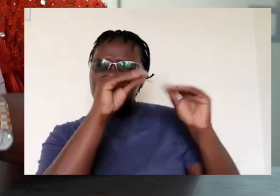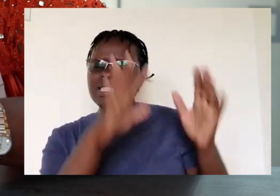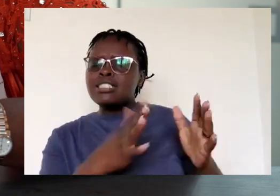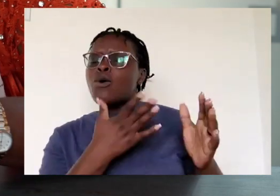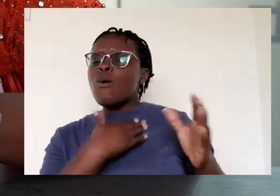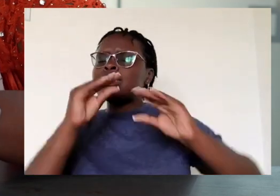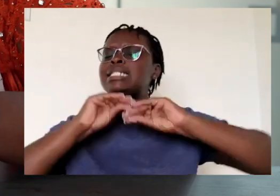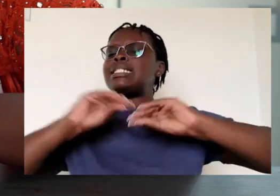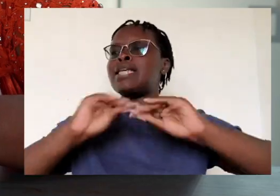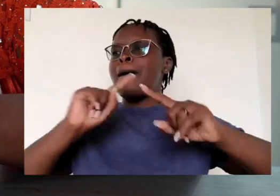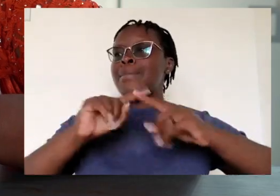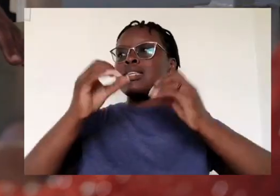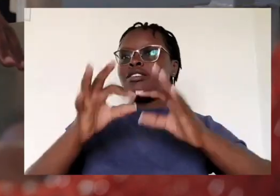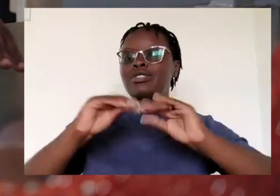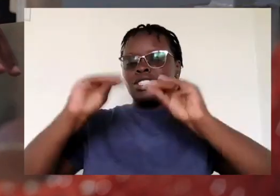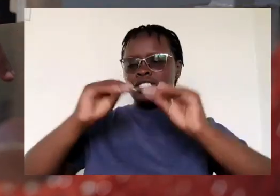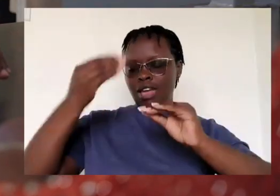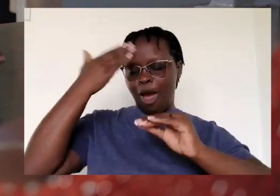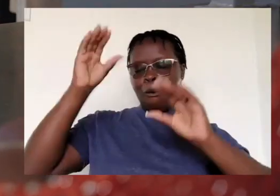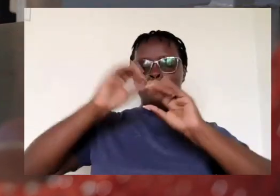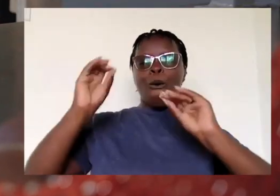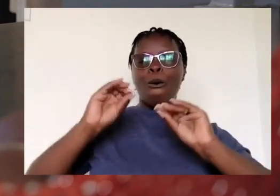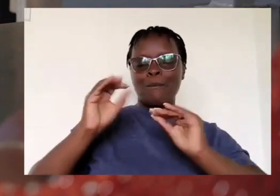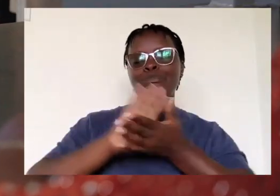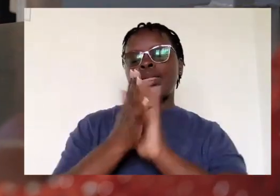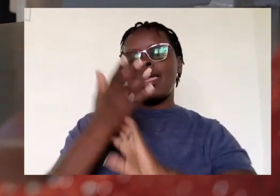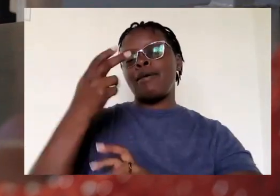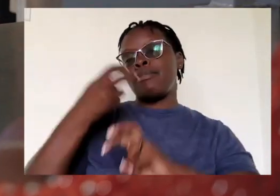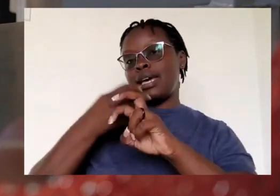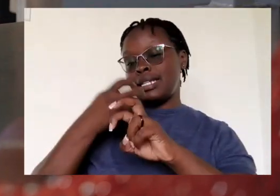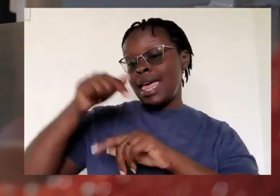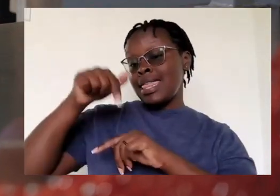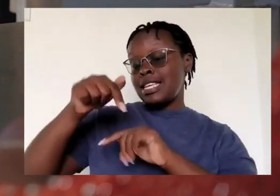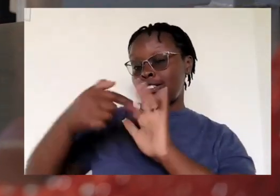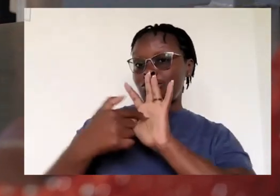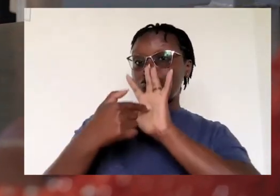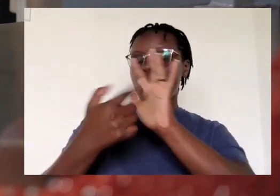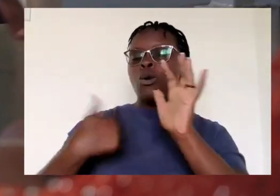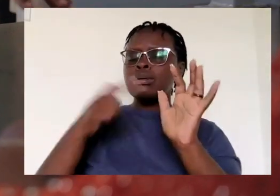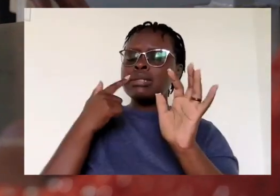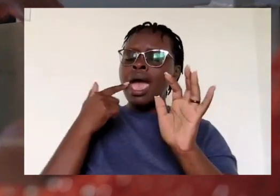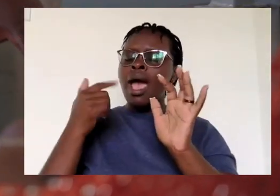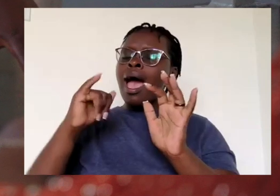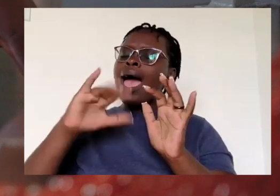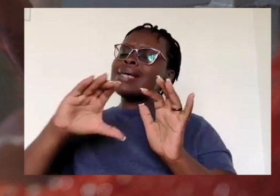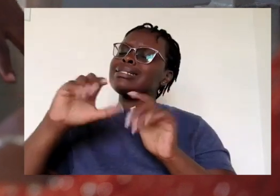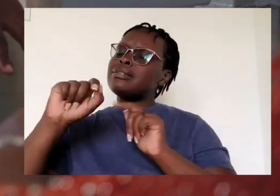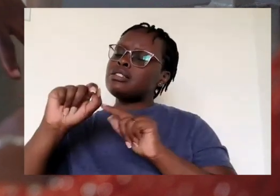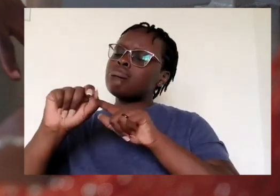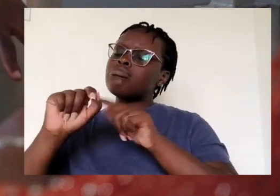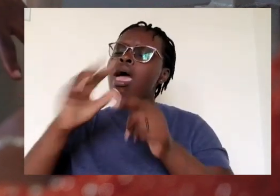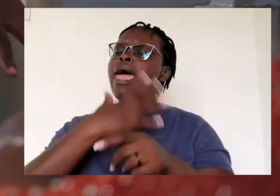a facilitator. Yes, yeah. And obviously now we're talking about the teacher being central to the process. And on this episode, we're looking at ICT